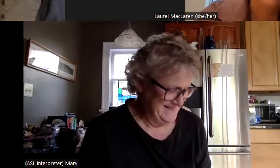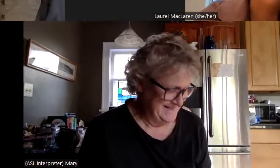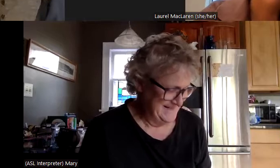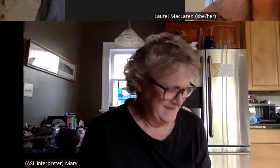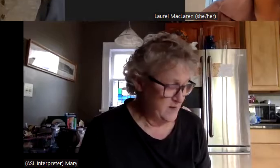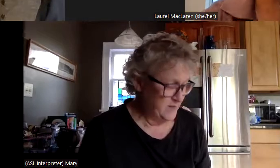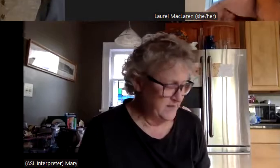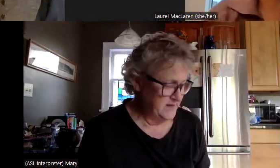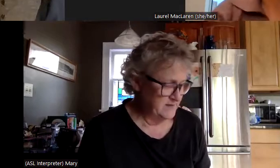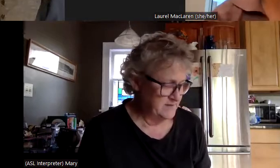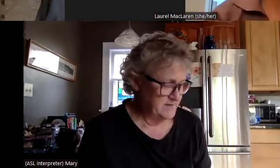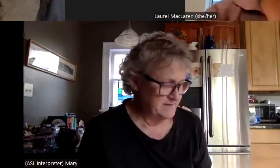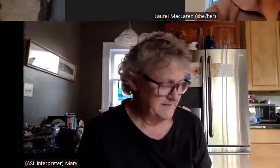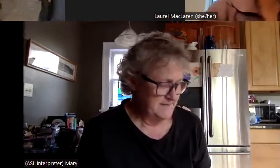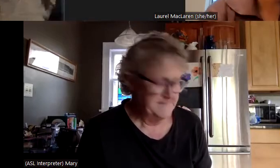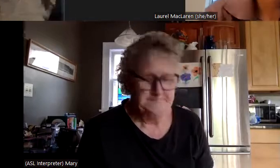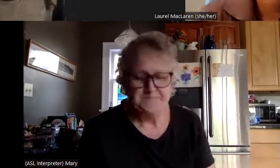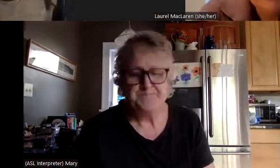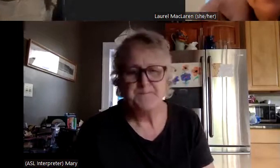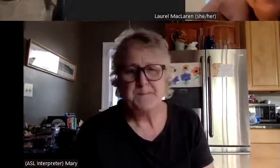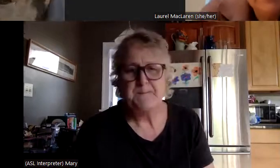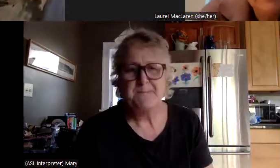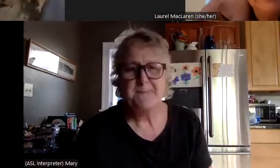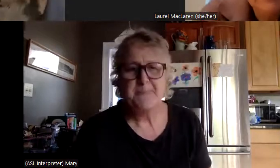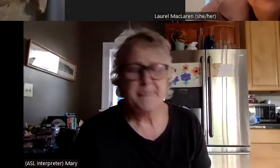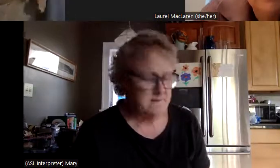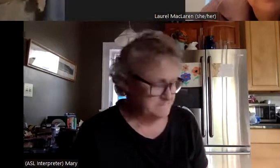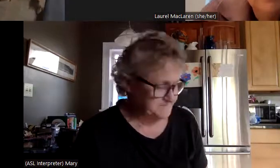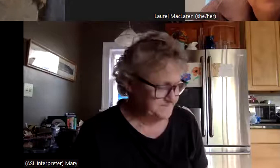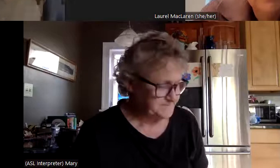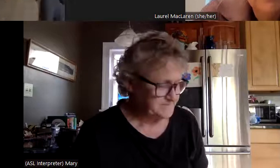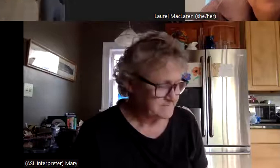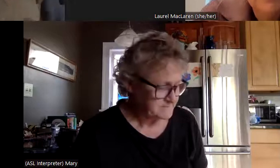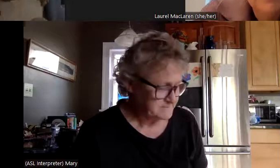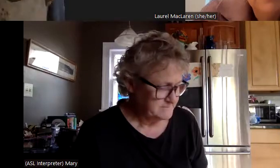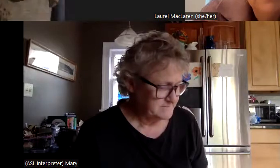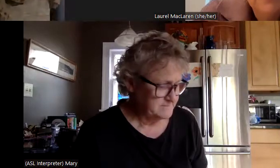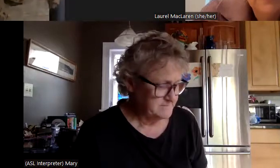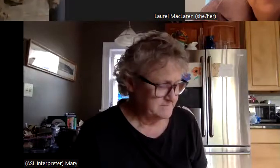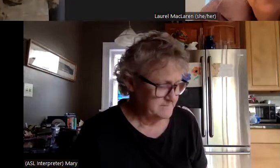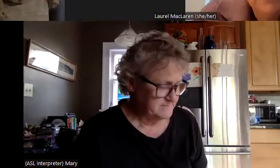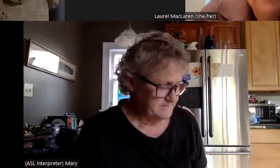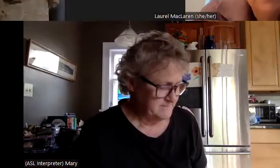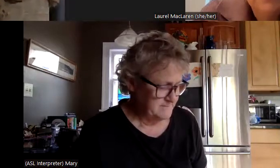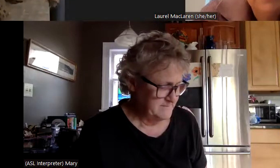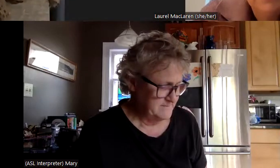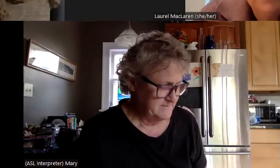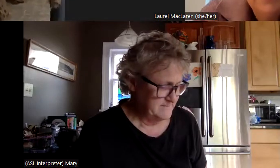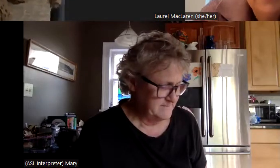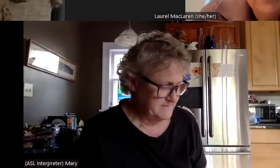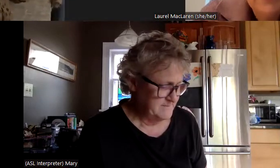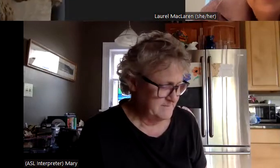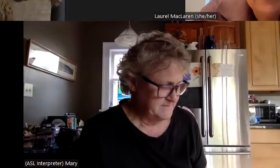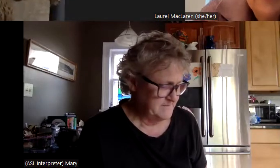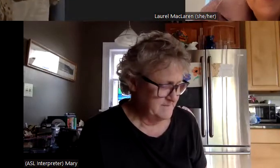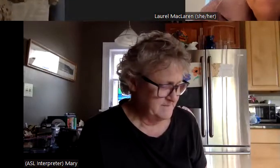Or No. not. The one time I got a snake to somebody when I think I was in the 5th or 6th grade. And